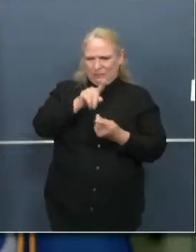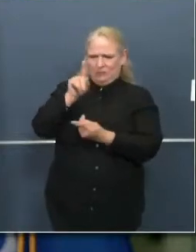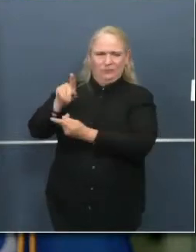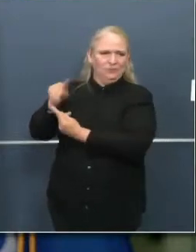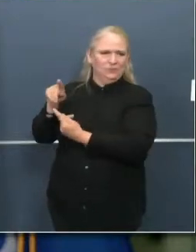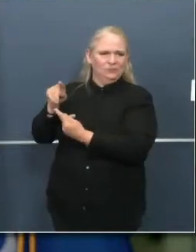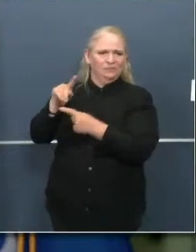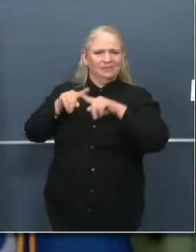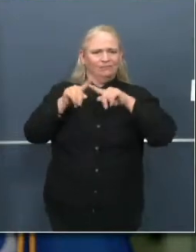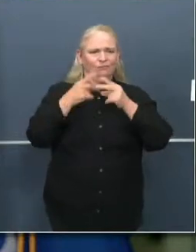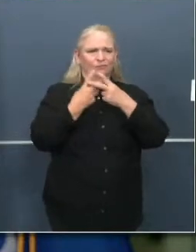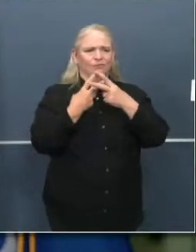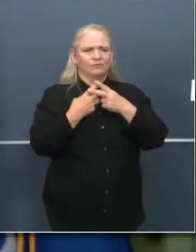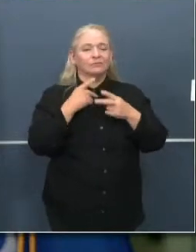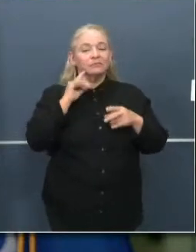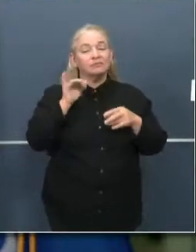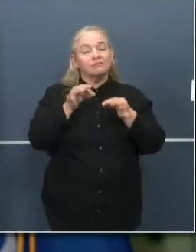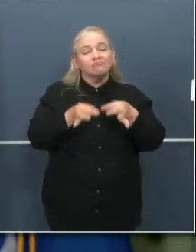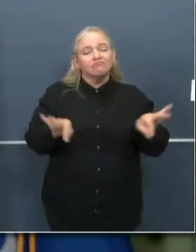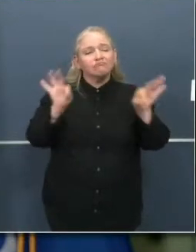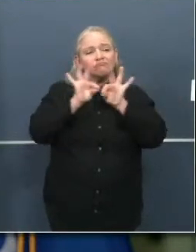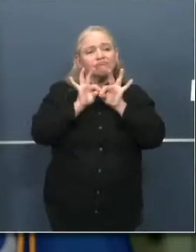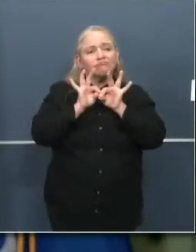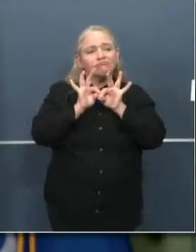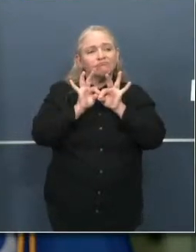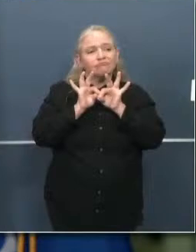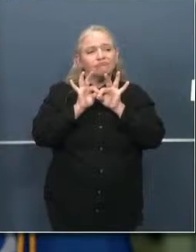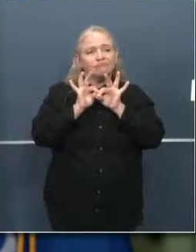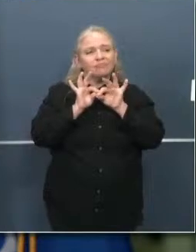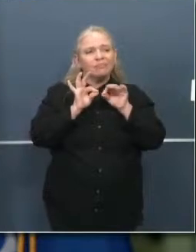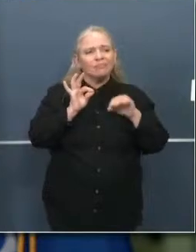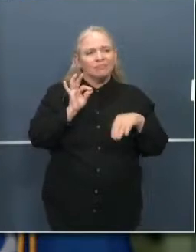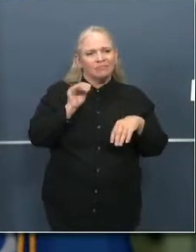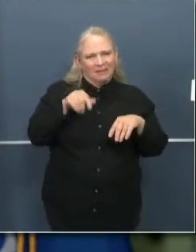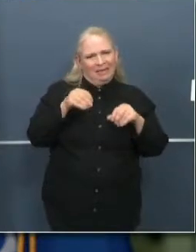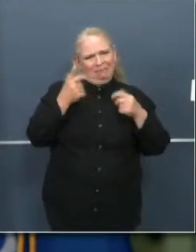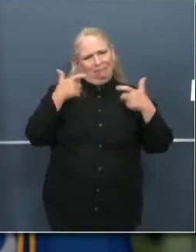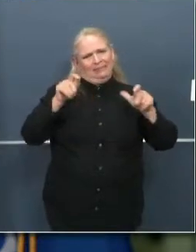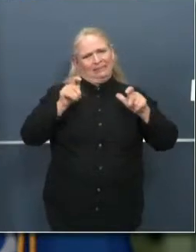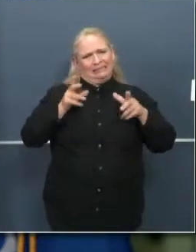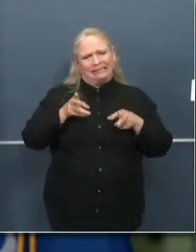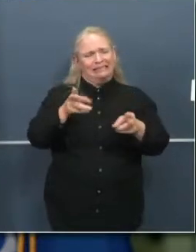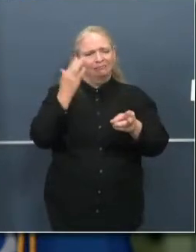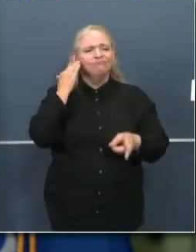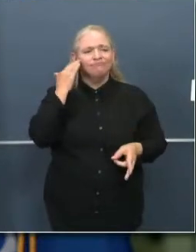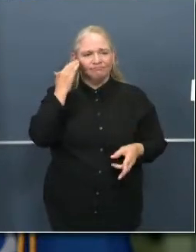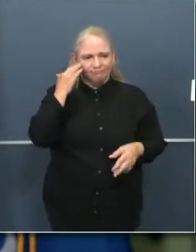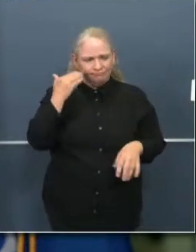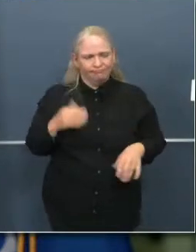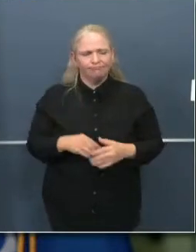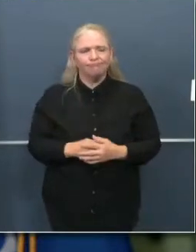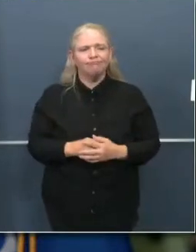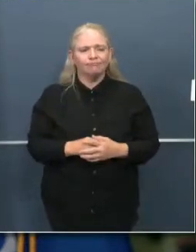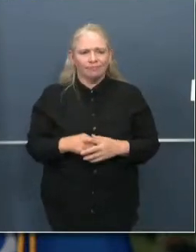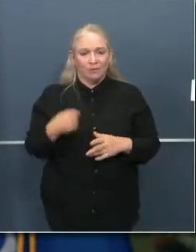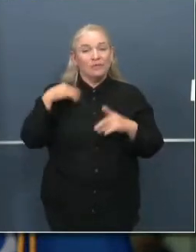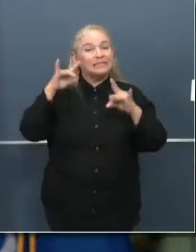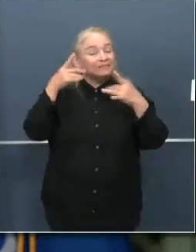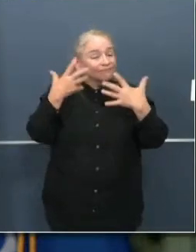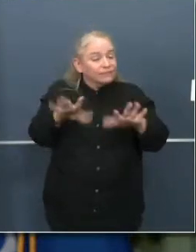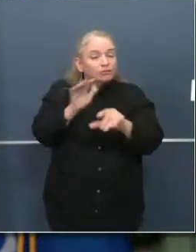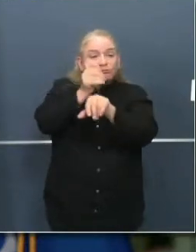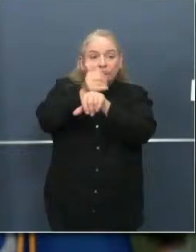we posted up and at San Quentin, multi-jurisdictional incident command team. We're